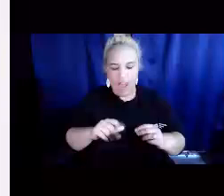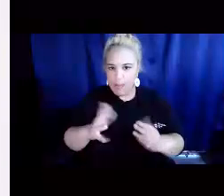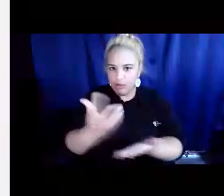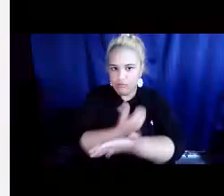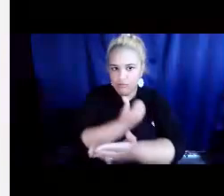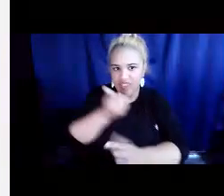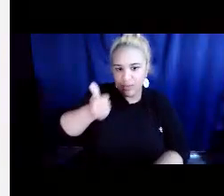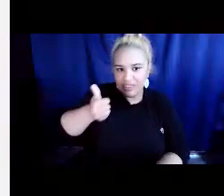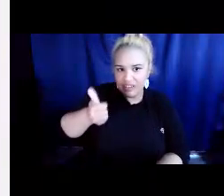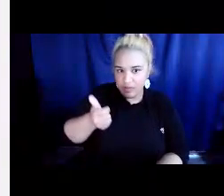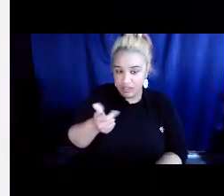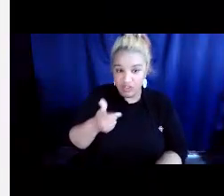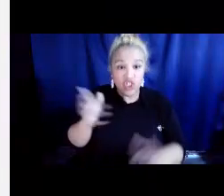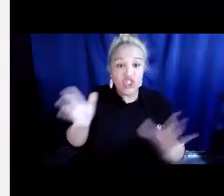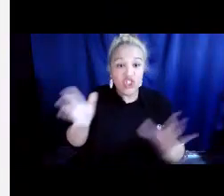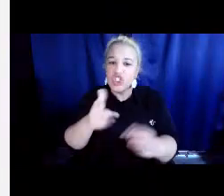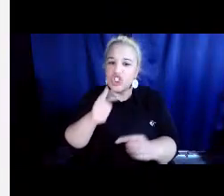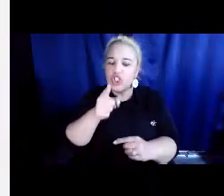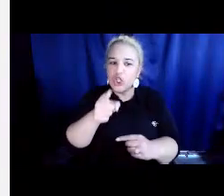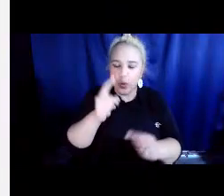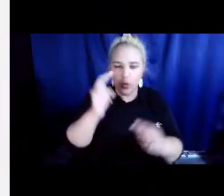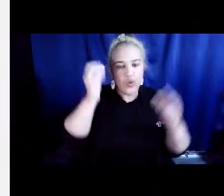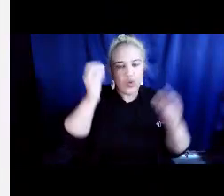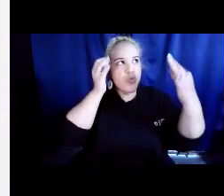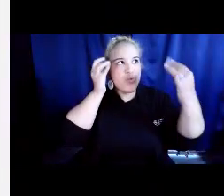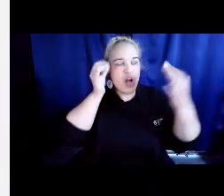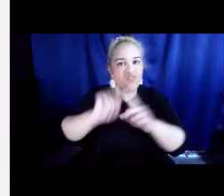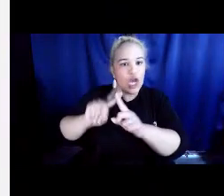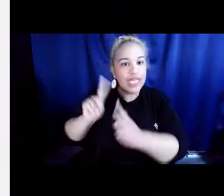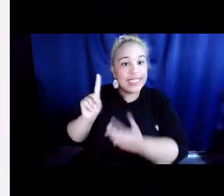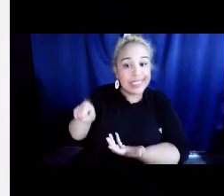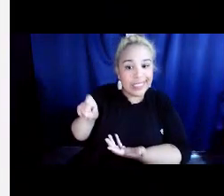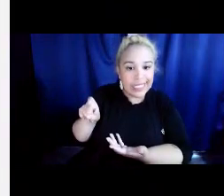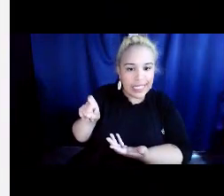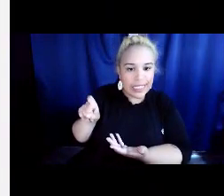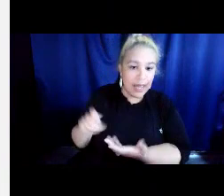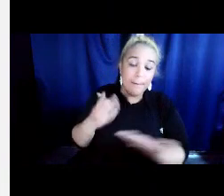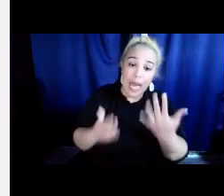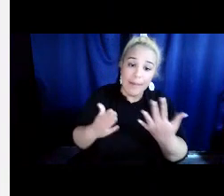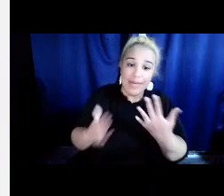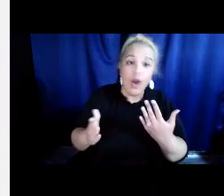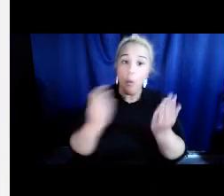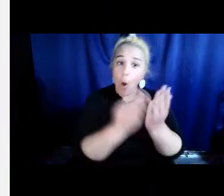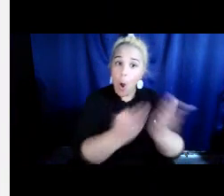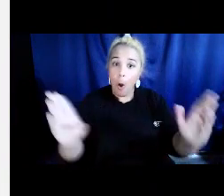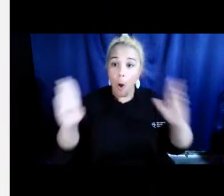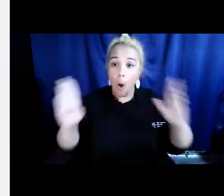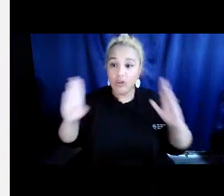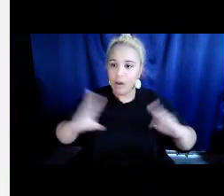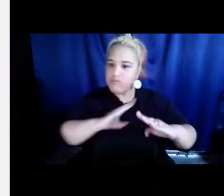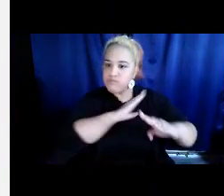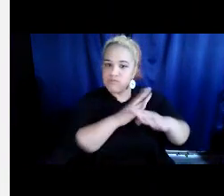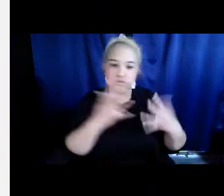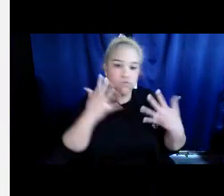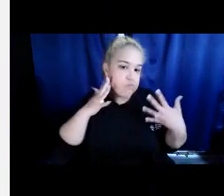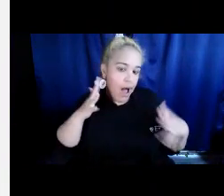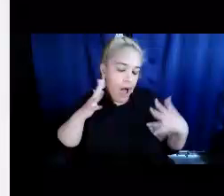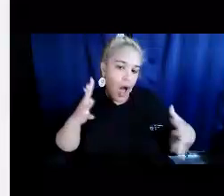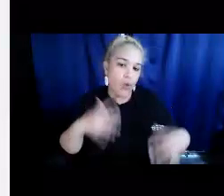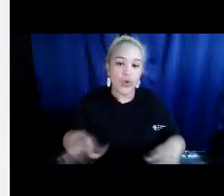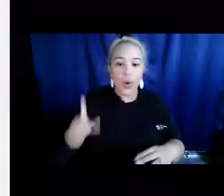Think about soundproof walls, room dividers, and noise-canceling devices like headphones, kind of what Julie referred to in the question a few minutes